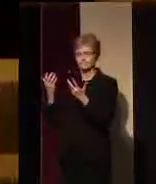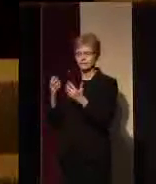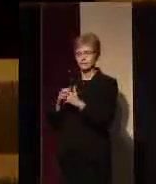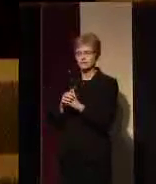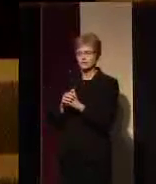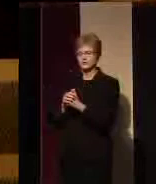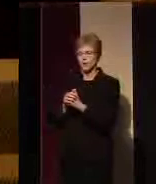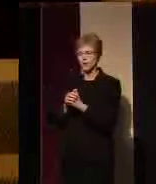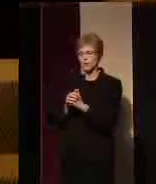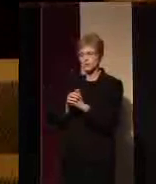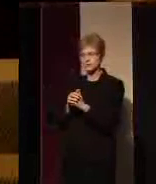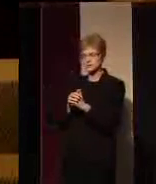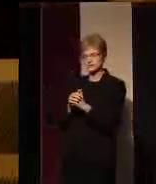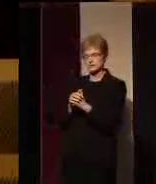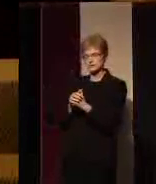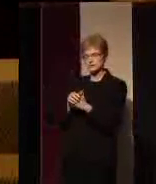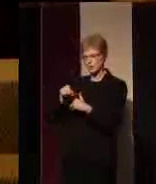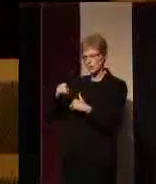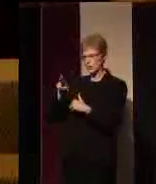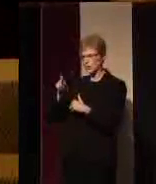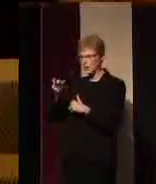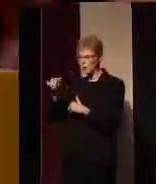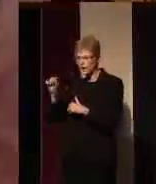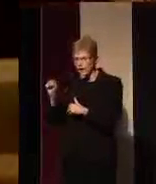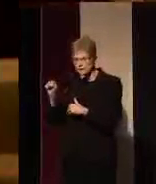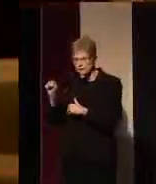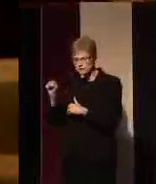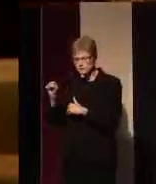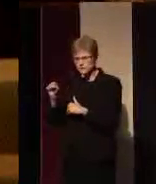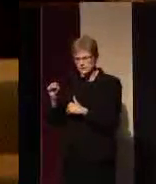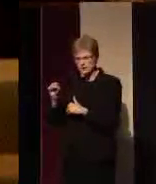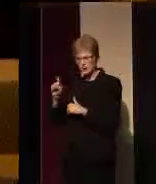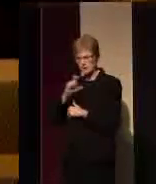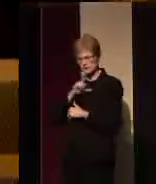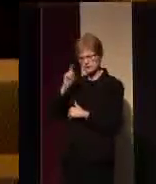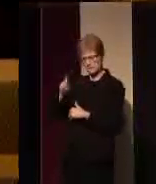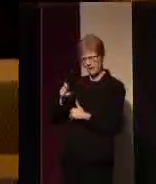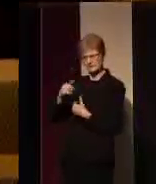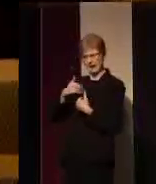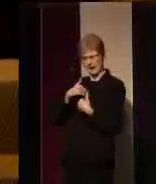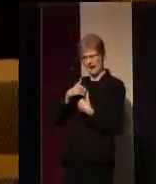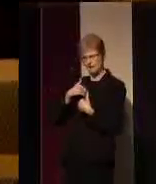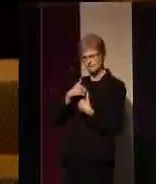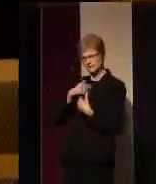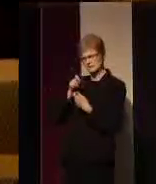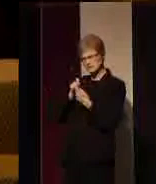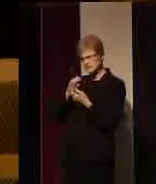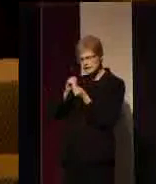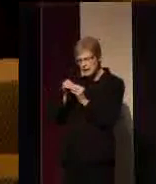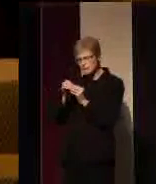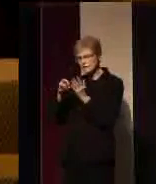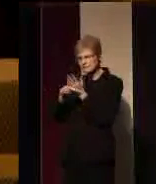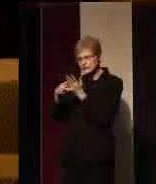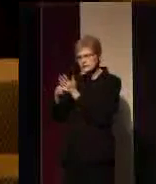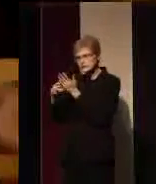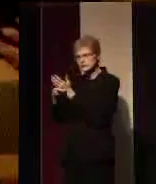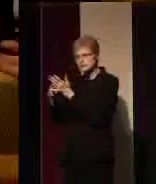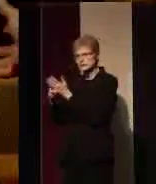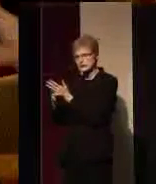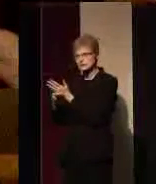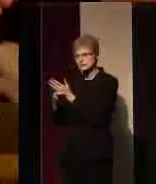out. So are quotas needed for policemen to be retained and promoted here in Missouri?